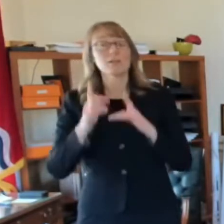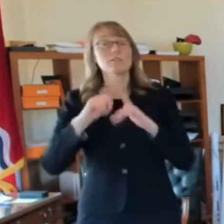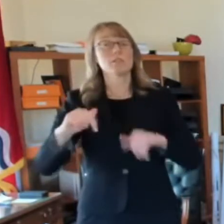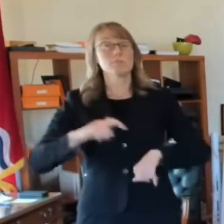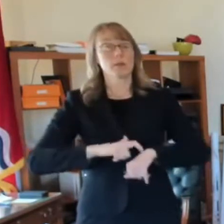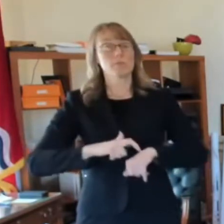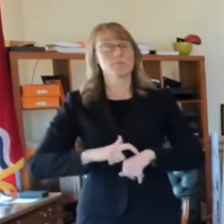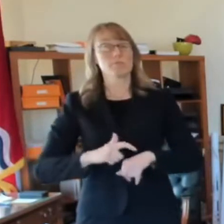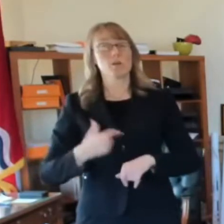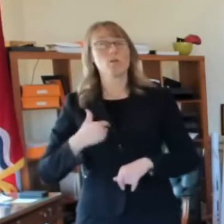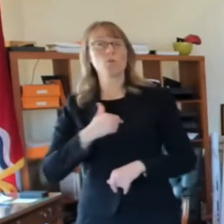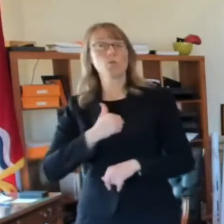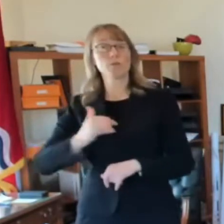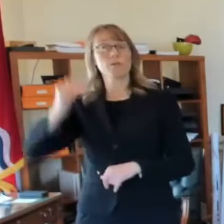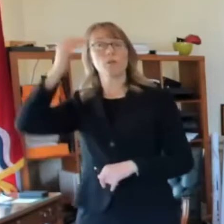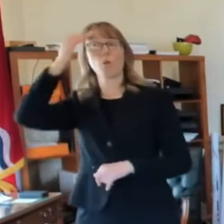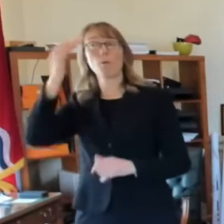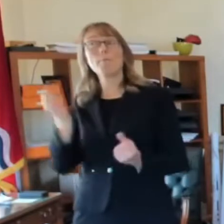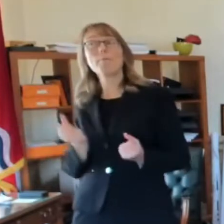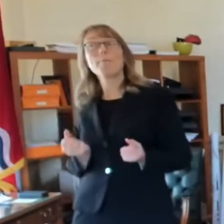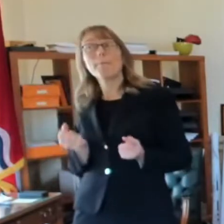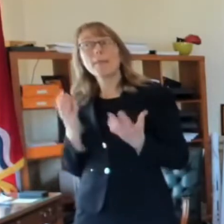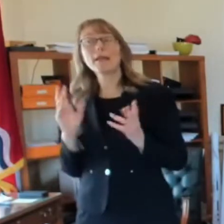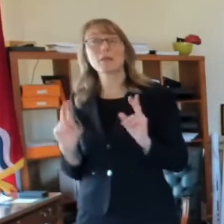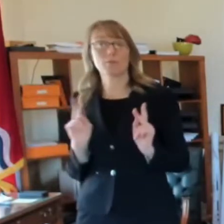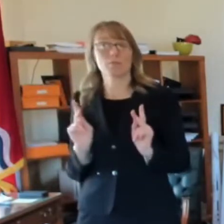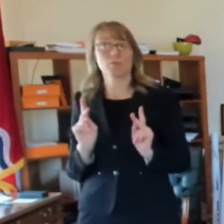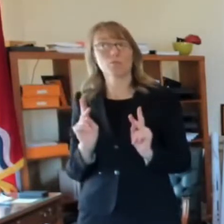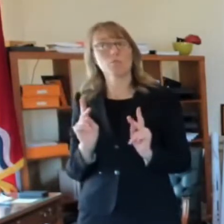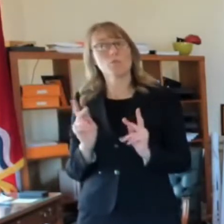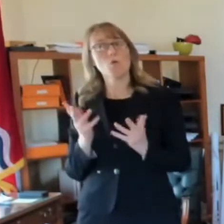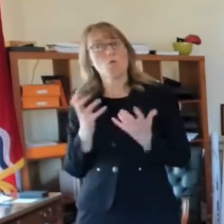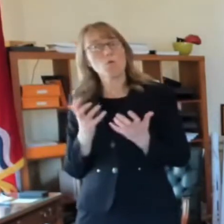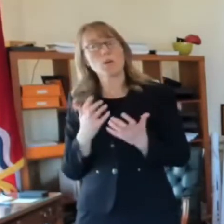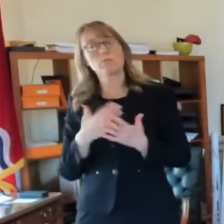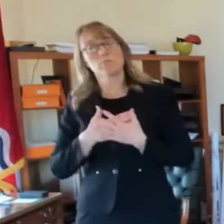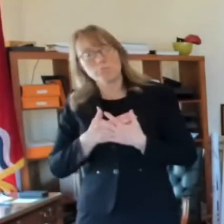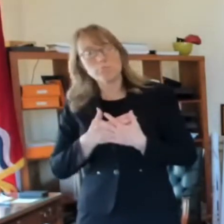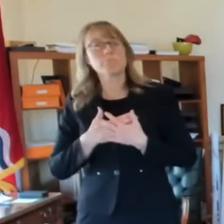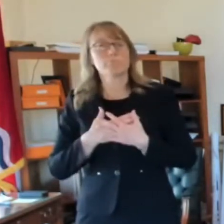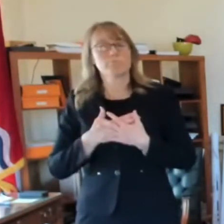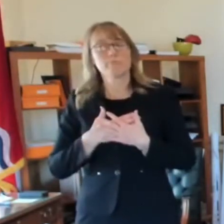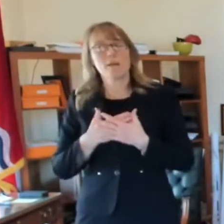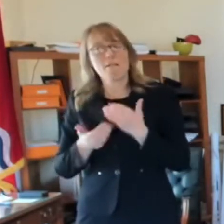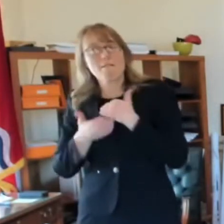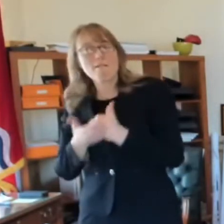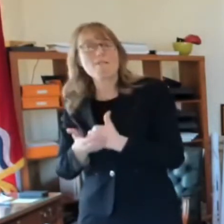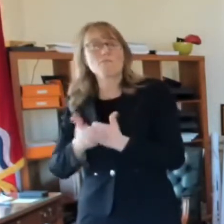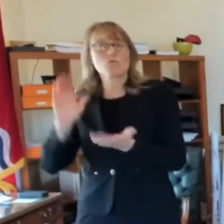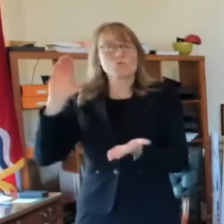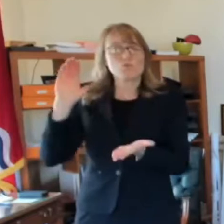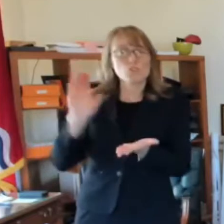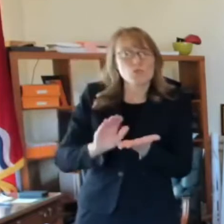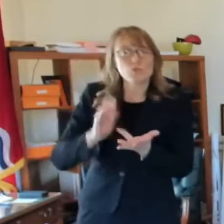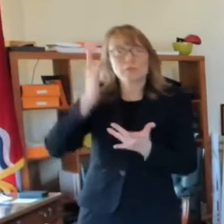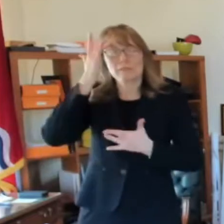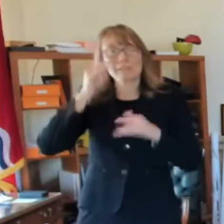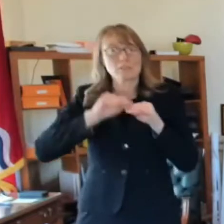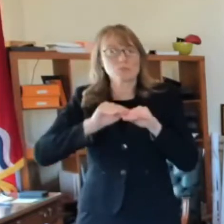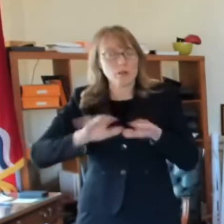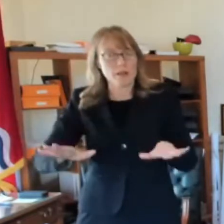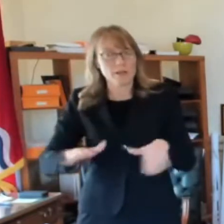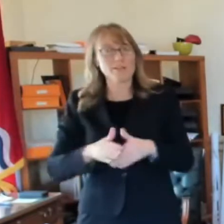we know that you'll do whatever you want to in your own home. Honestly, we do know that. But we also know